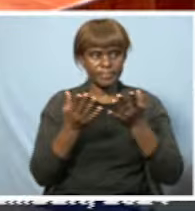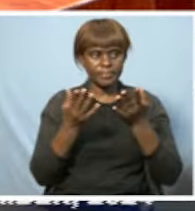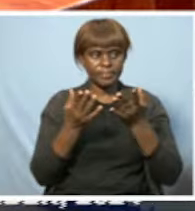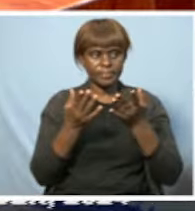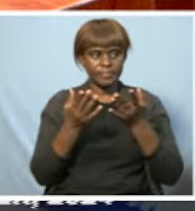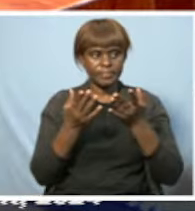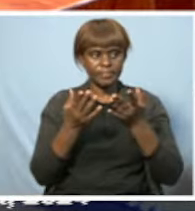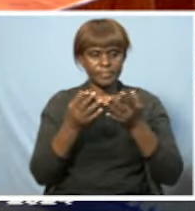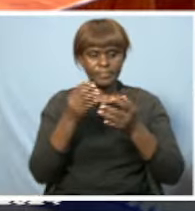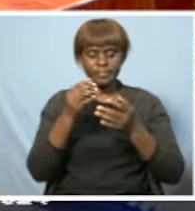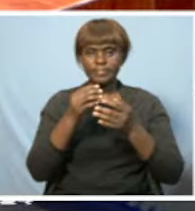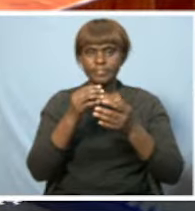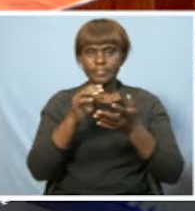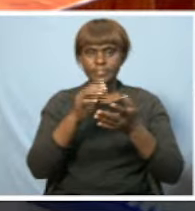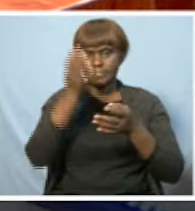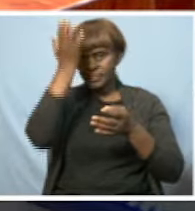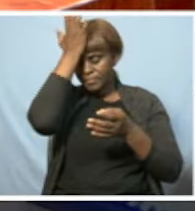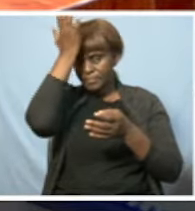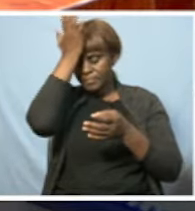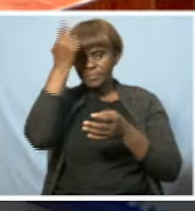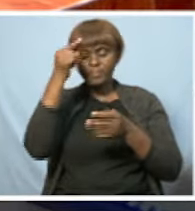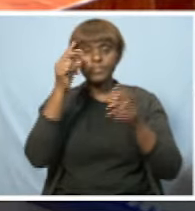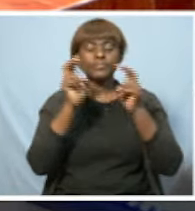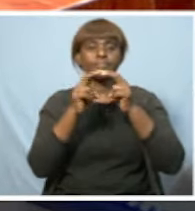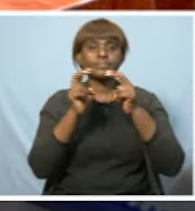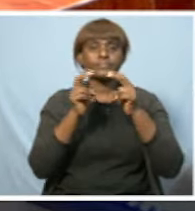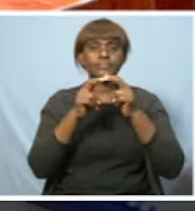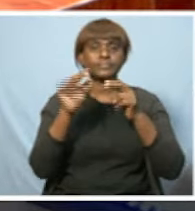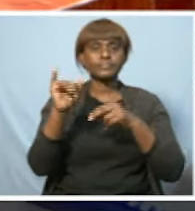for the contract. Yes.